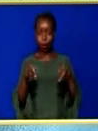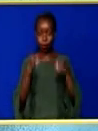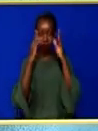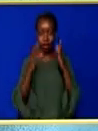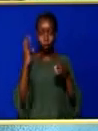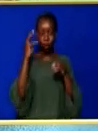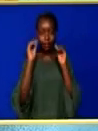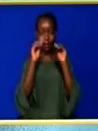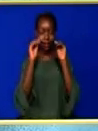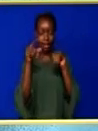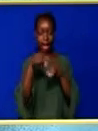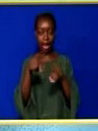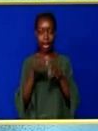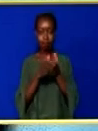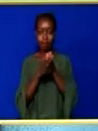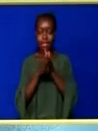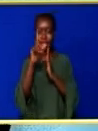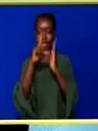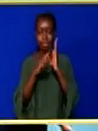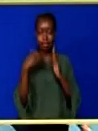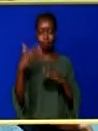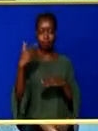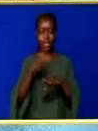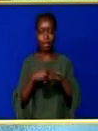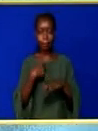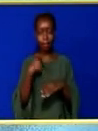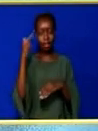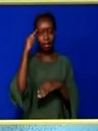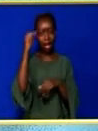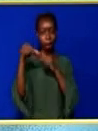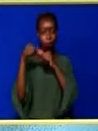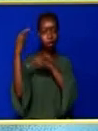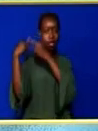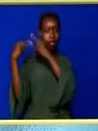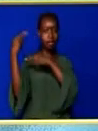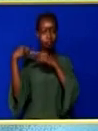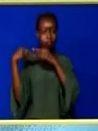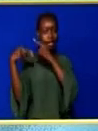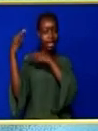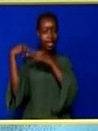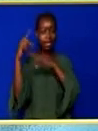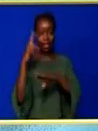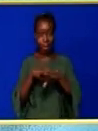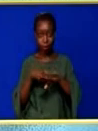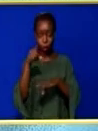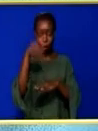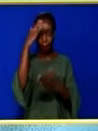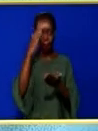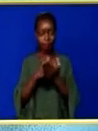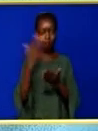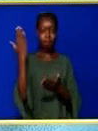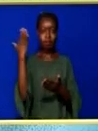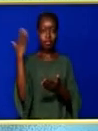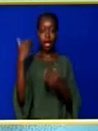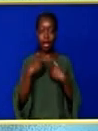taking us to a very exciting moment. Every time I think about history, historical moments that we believe that the past has